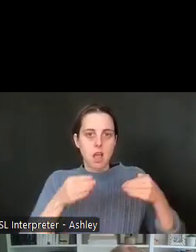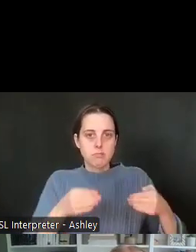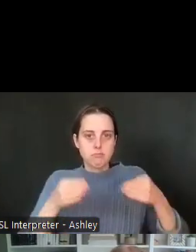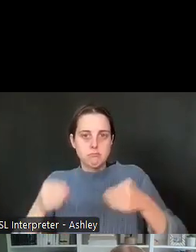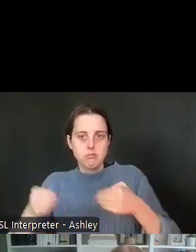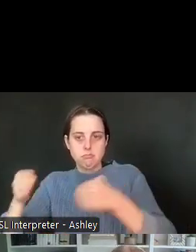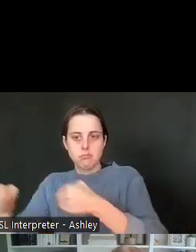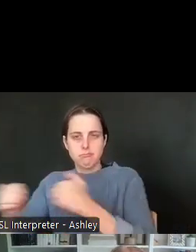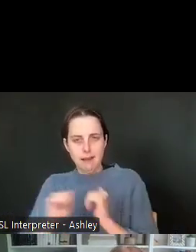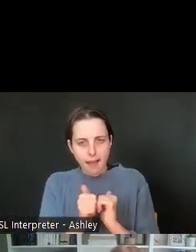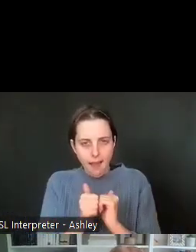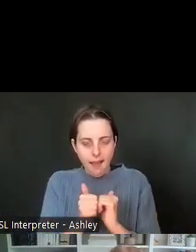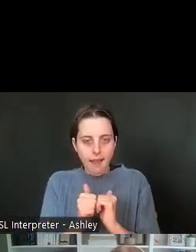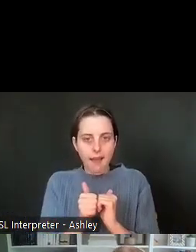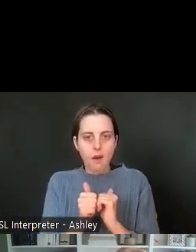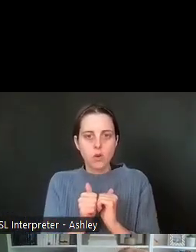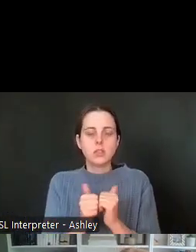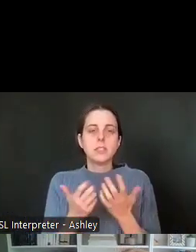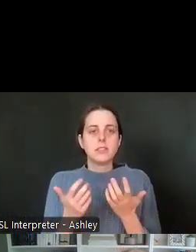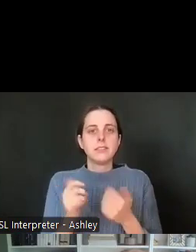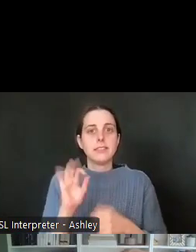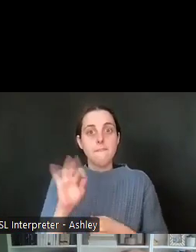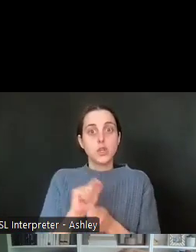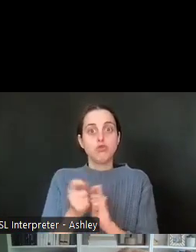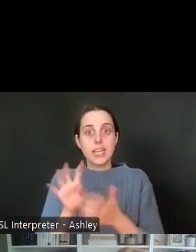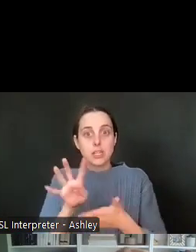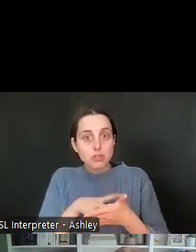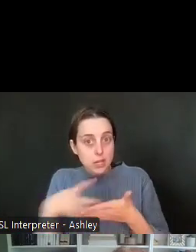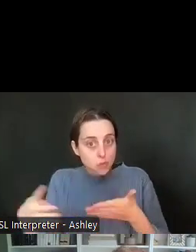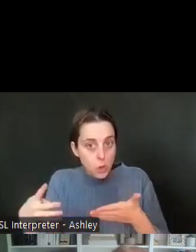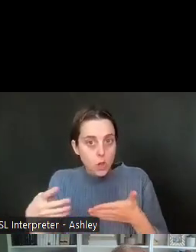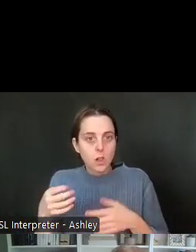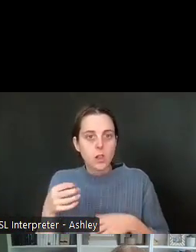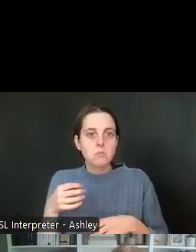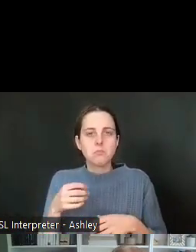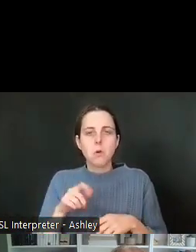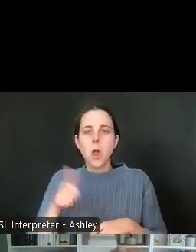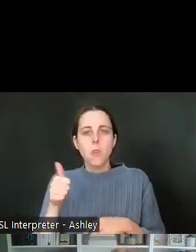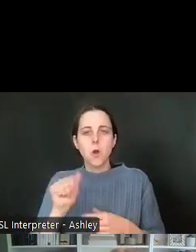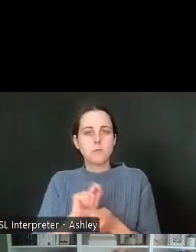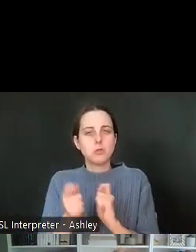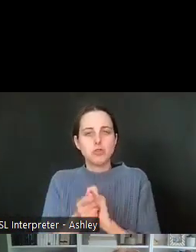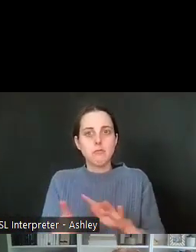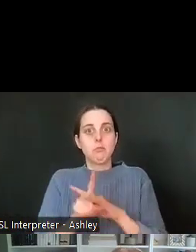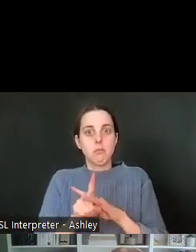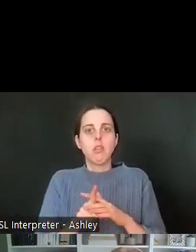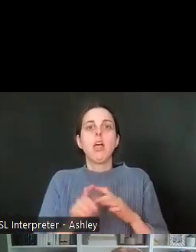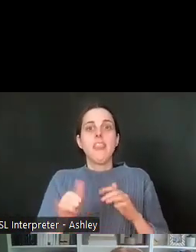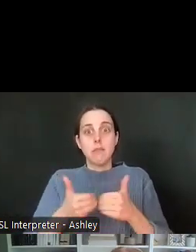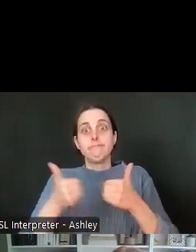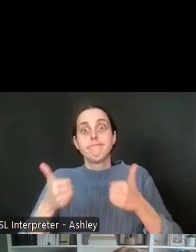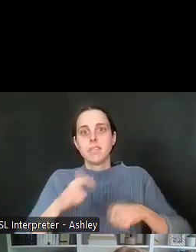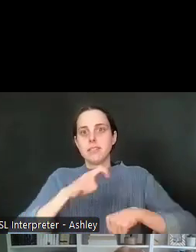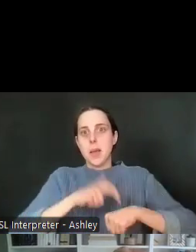of the big markers of a seasonal change. So as you think about your own life, where you are right now